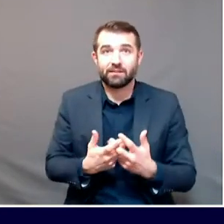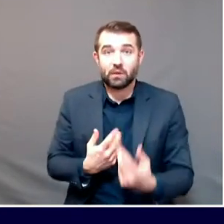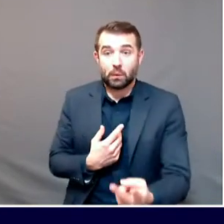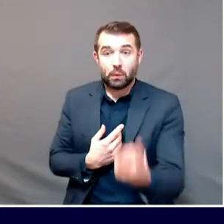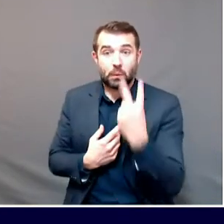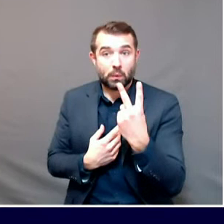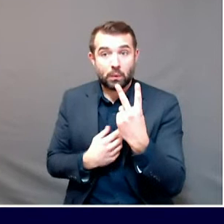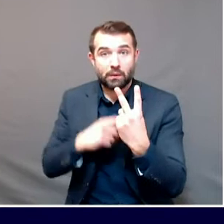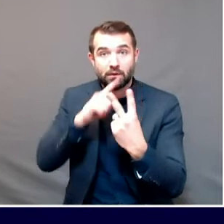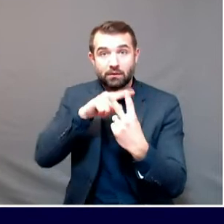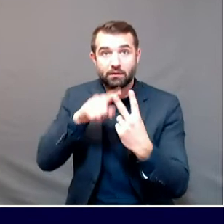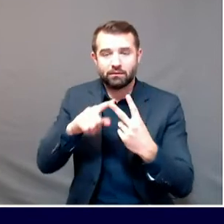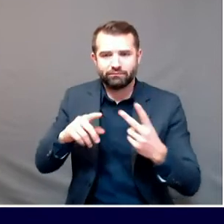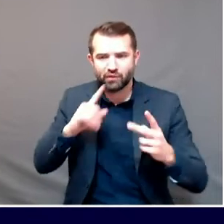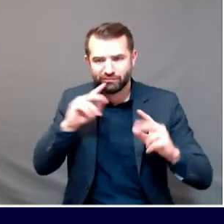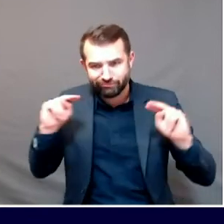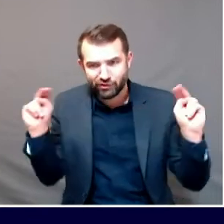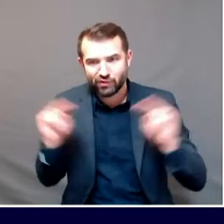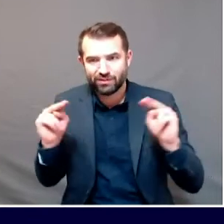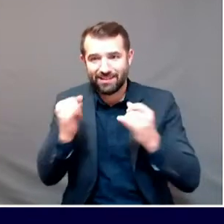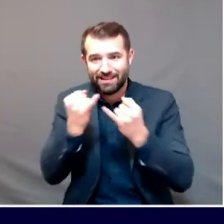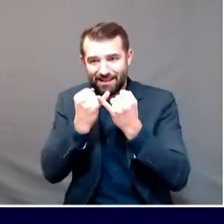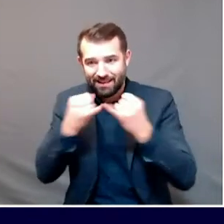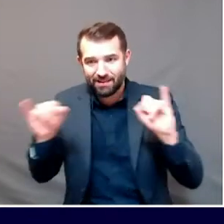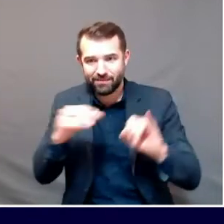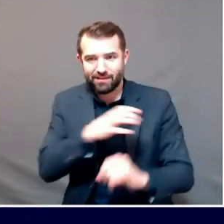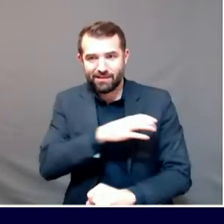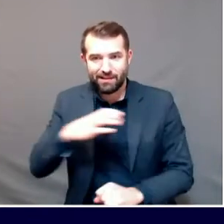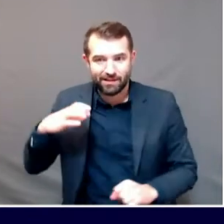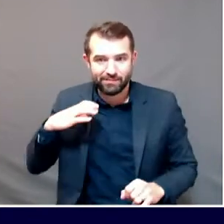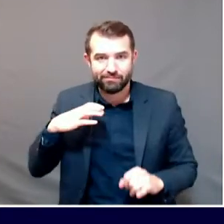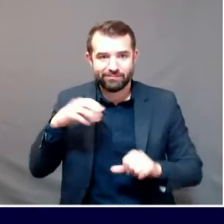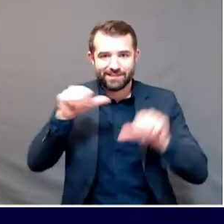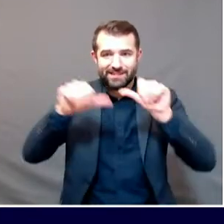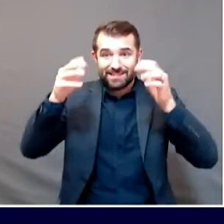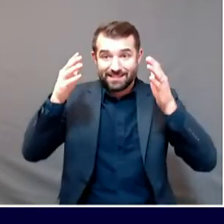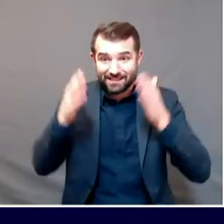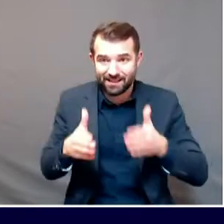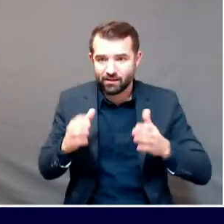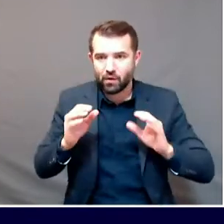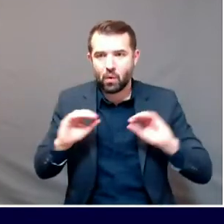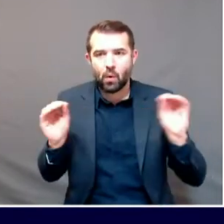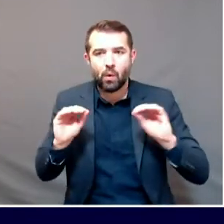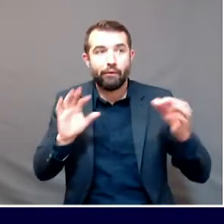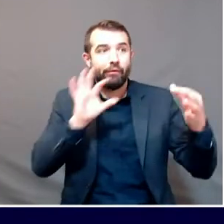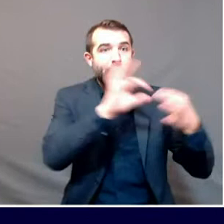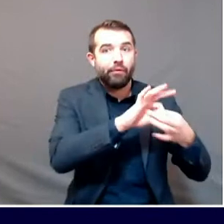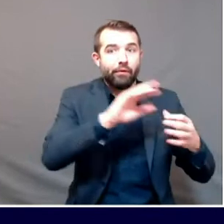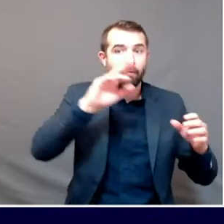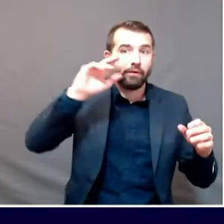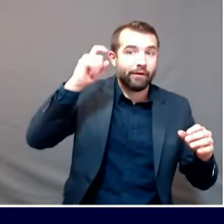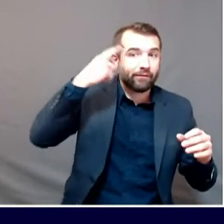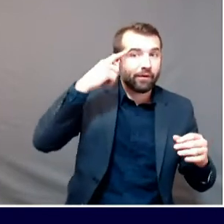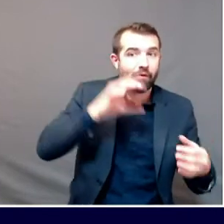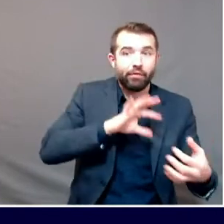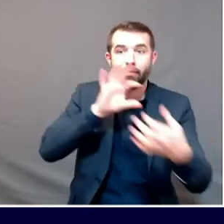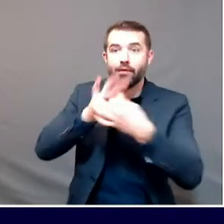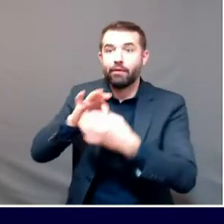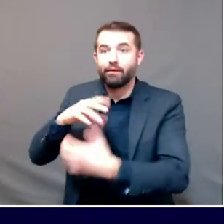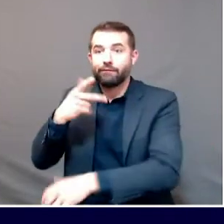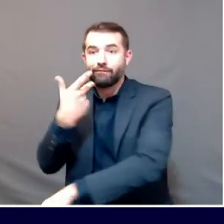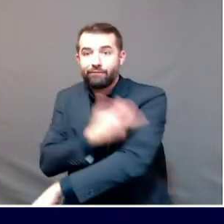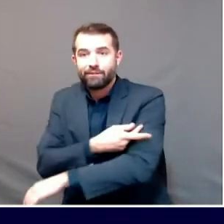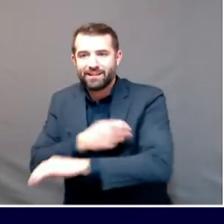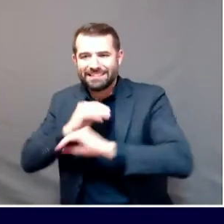have no affiliation with either the companies or the US government have independently reviewed the data, to say nothing